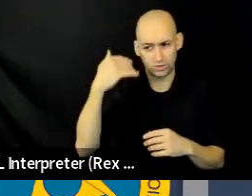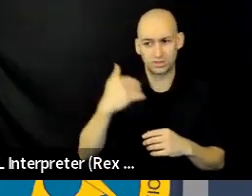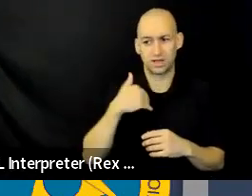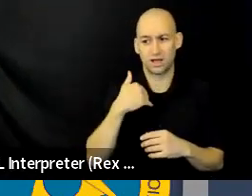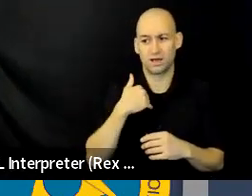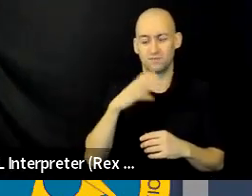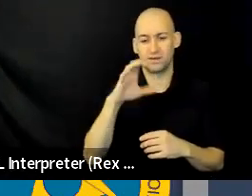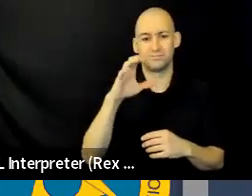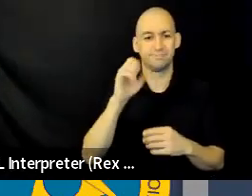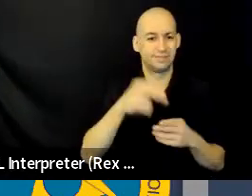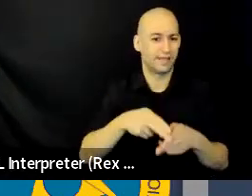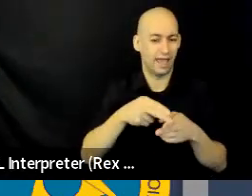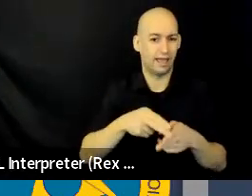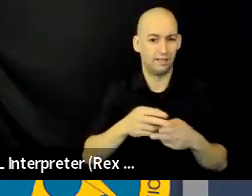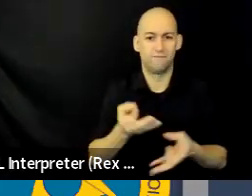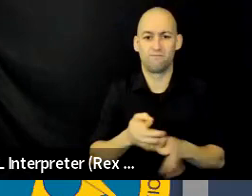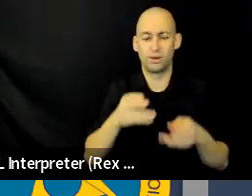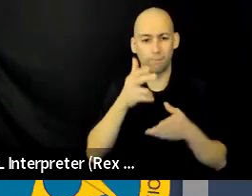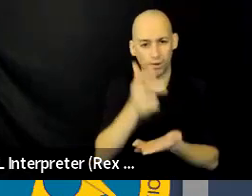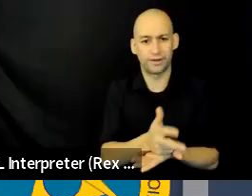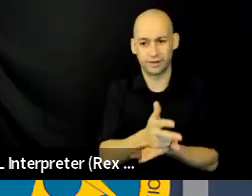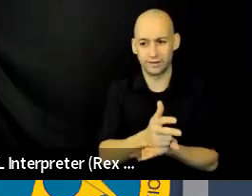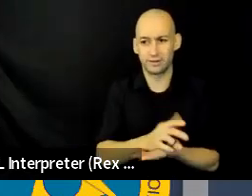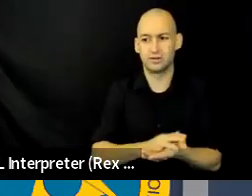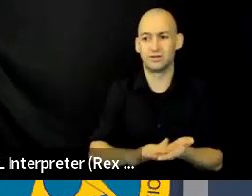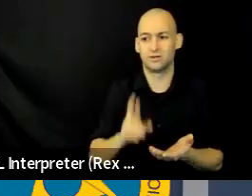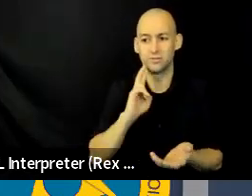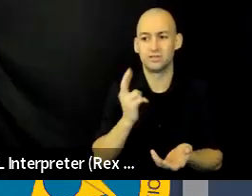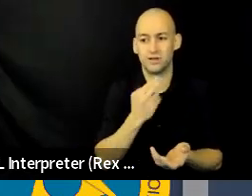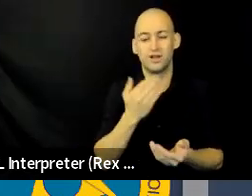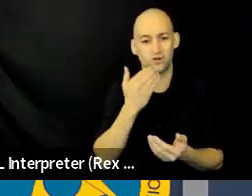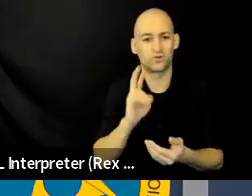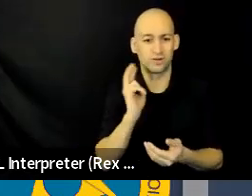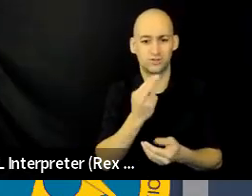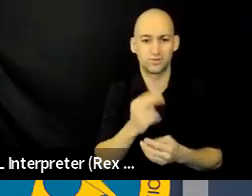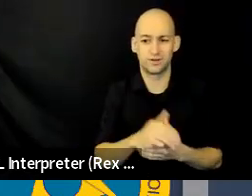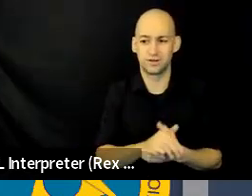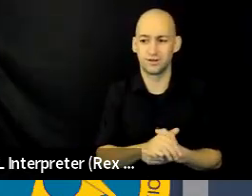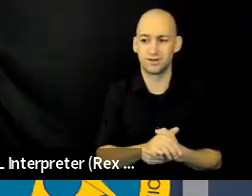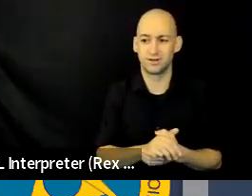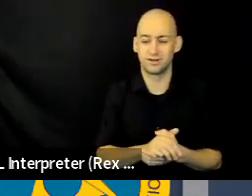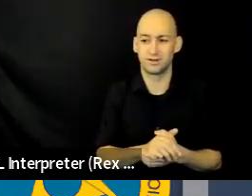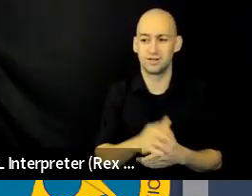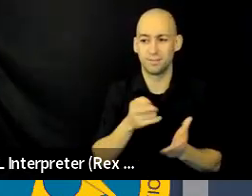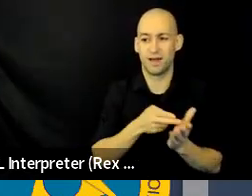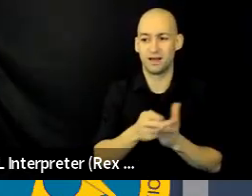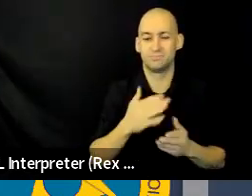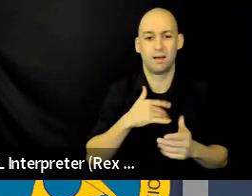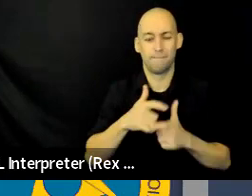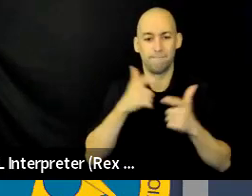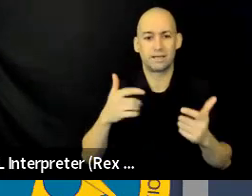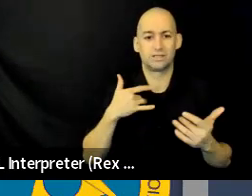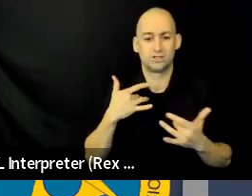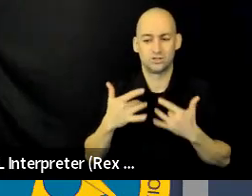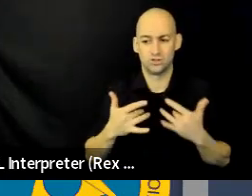cat Right. scale, we have free parking, And a really good restaurant. good restaurant. My big, to be honest, my biggest concern is